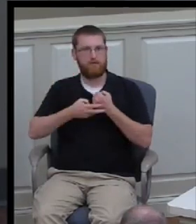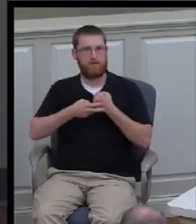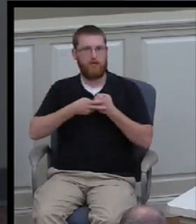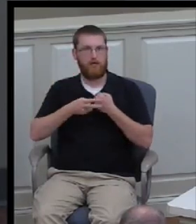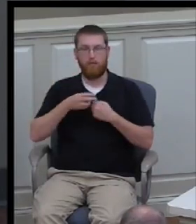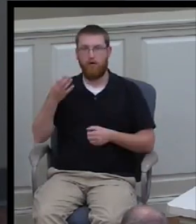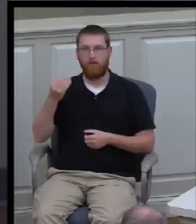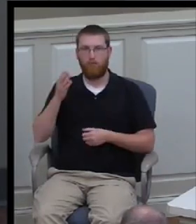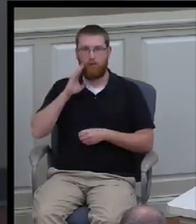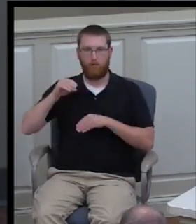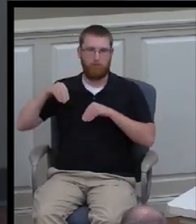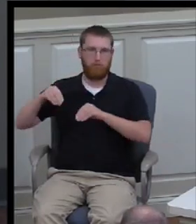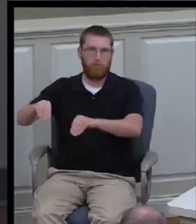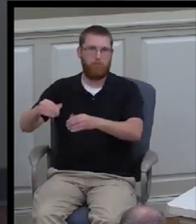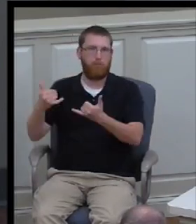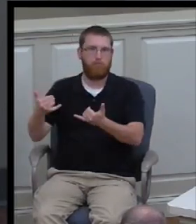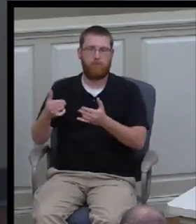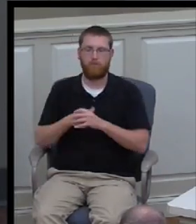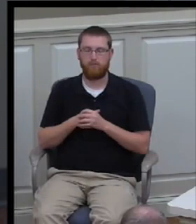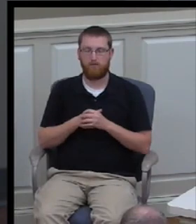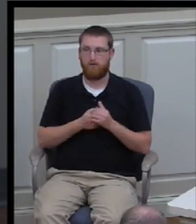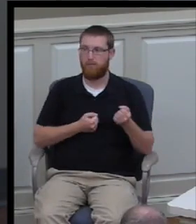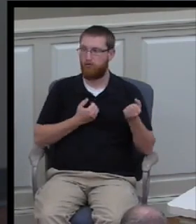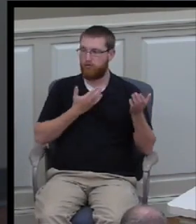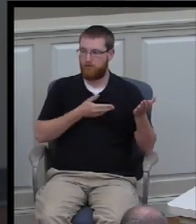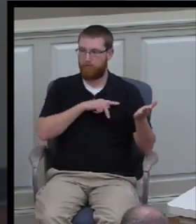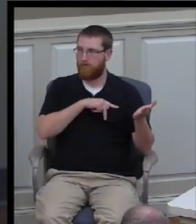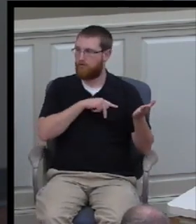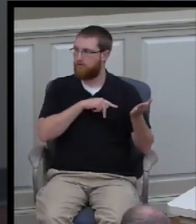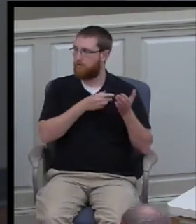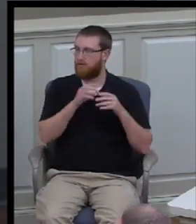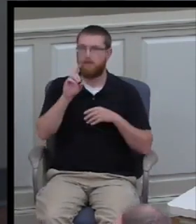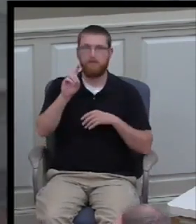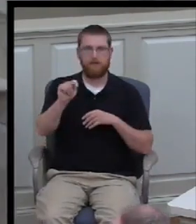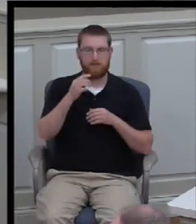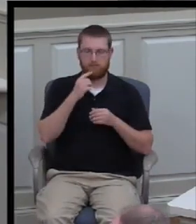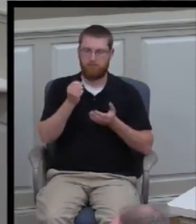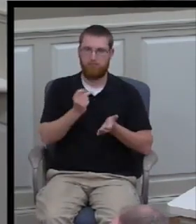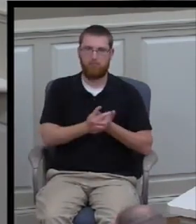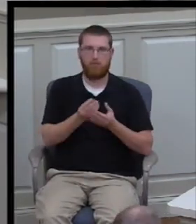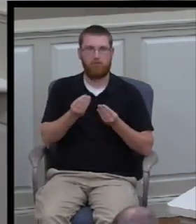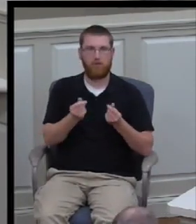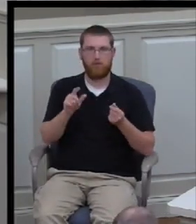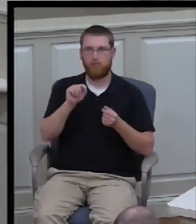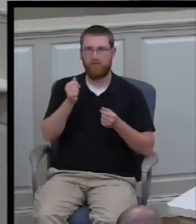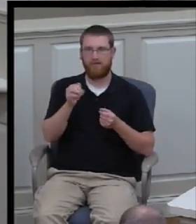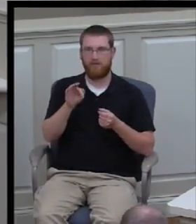be installed in the coming month. Is there a motion? I move for approval of Resolution